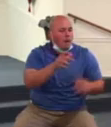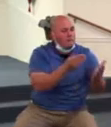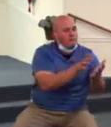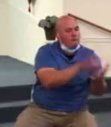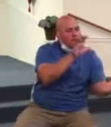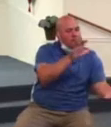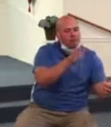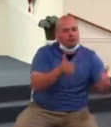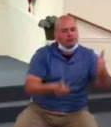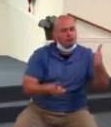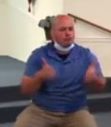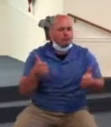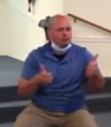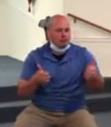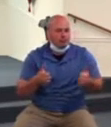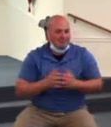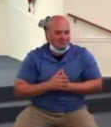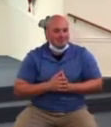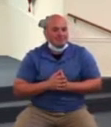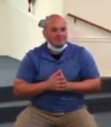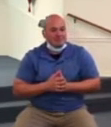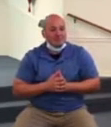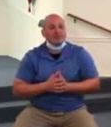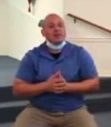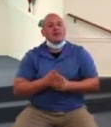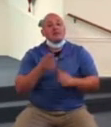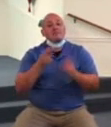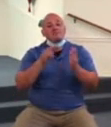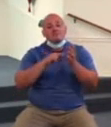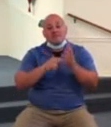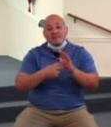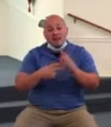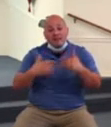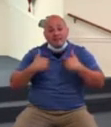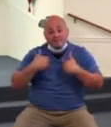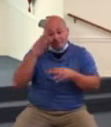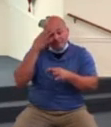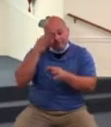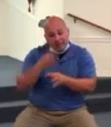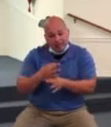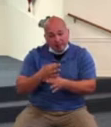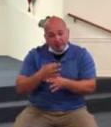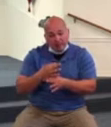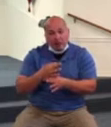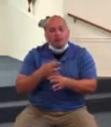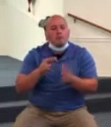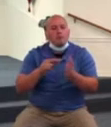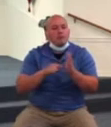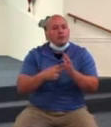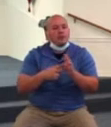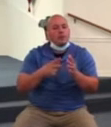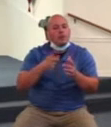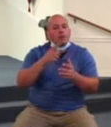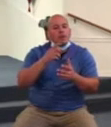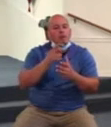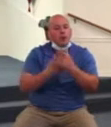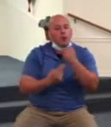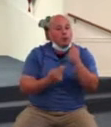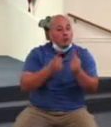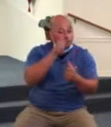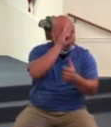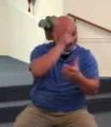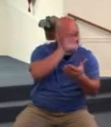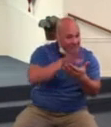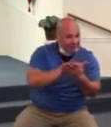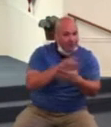Having faith in God means both believing God and trusting God. to